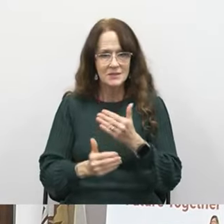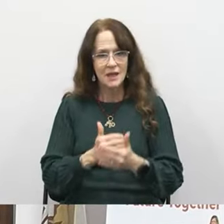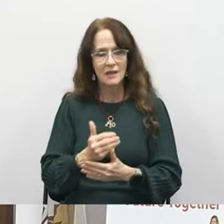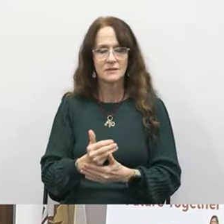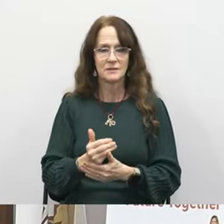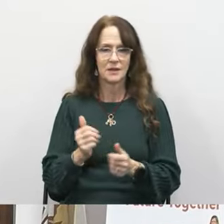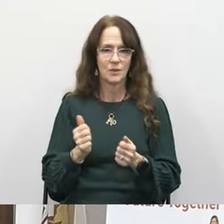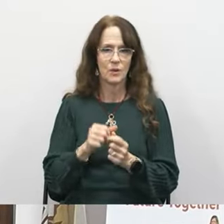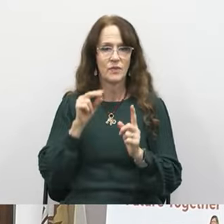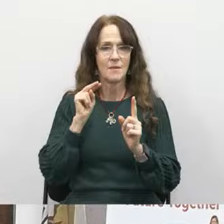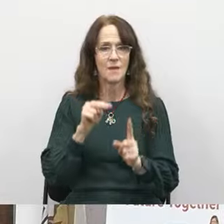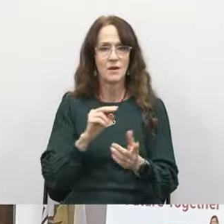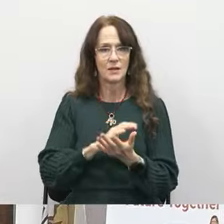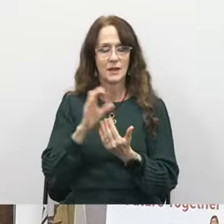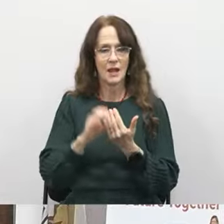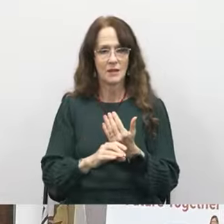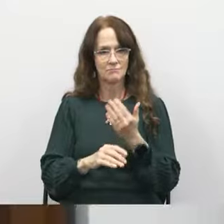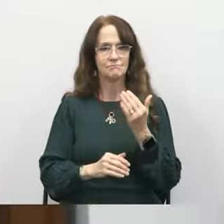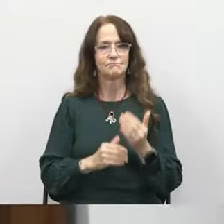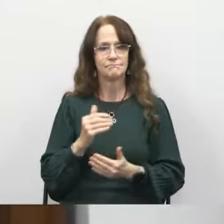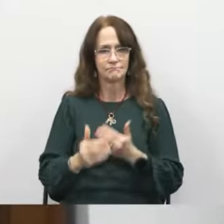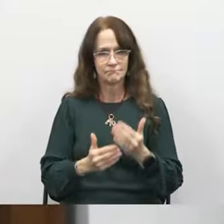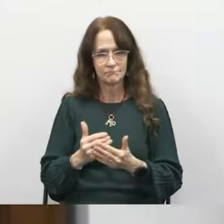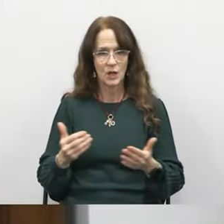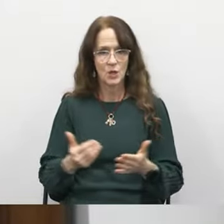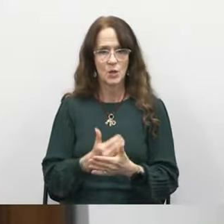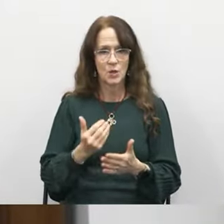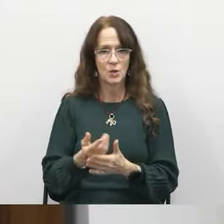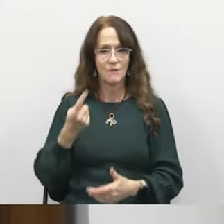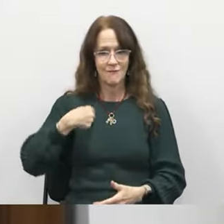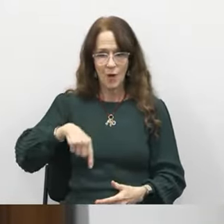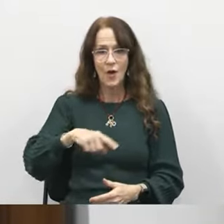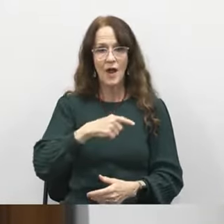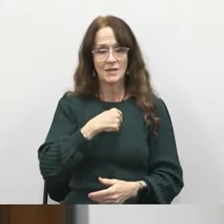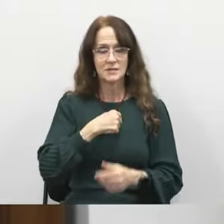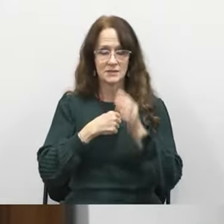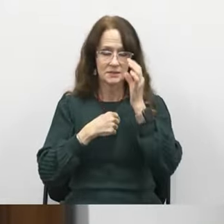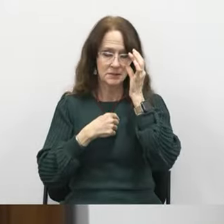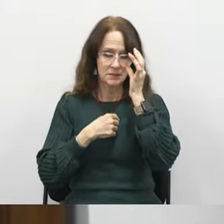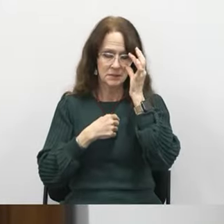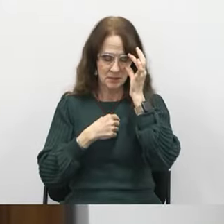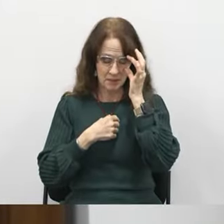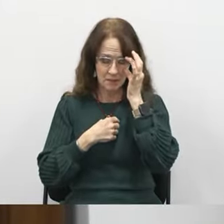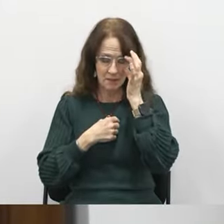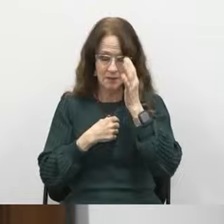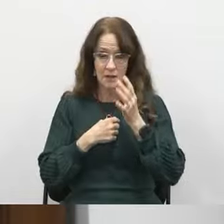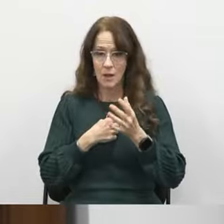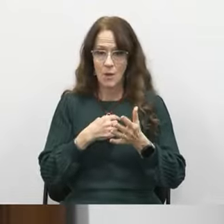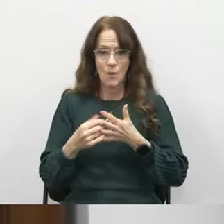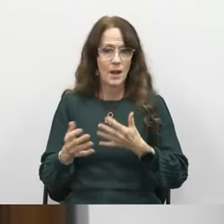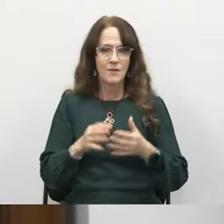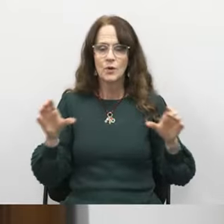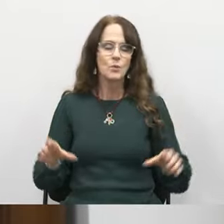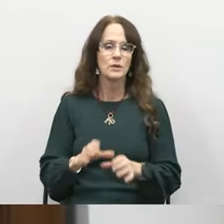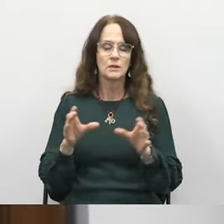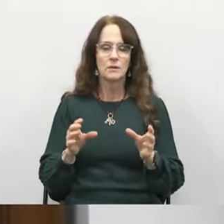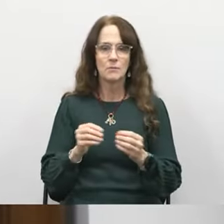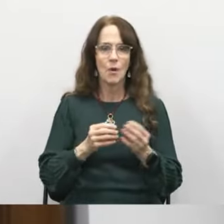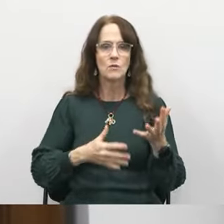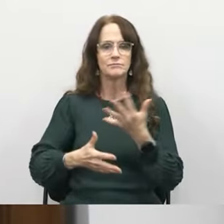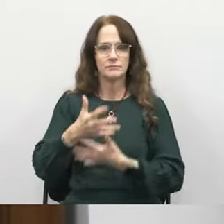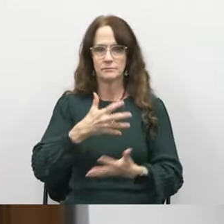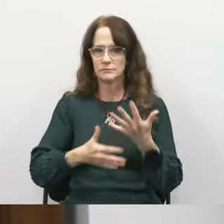our monitoring calendar and everything else. This is new for us. And anything we can do to make it more